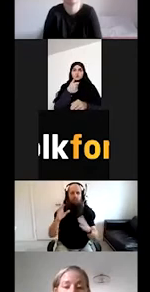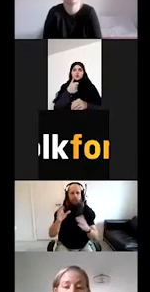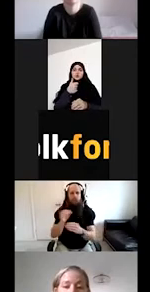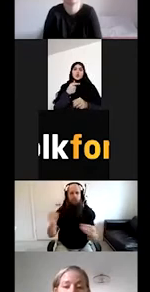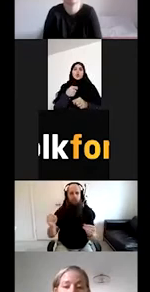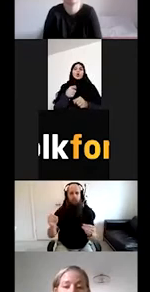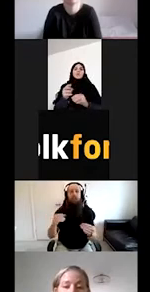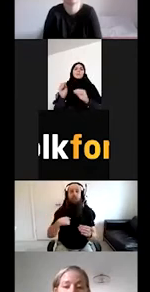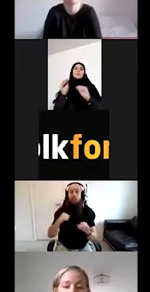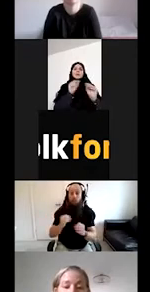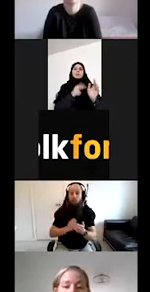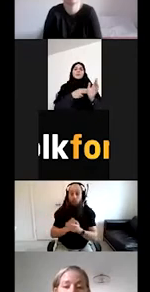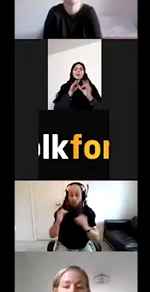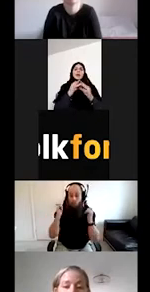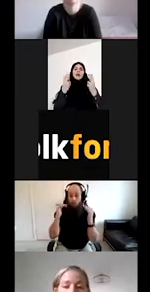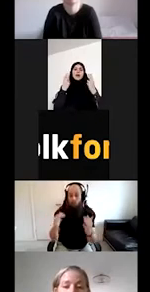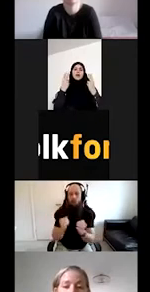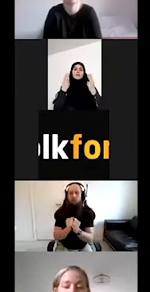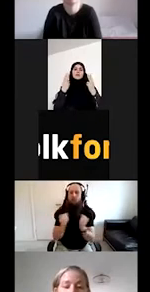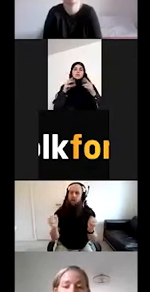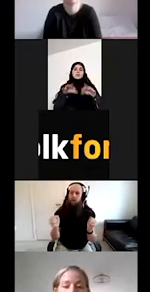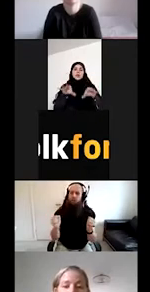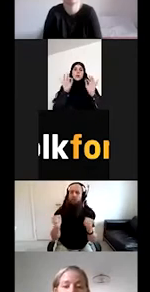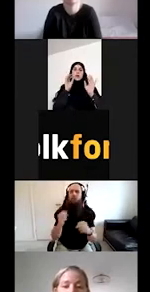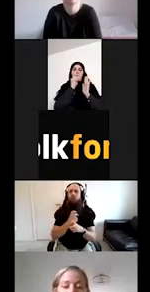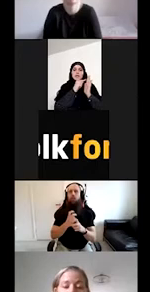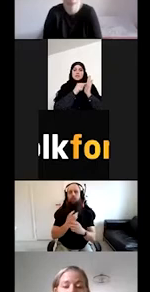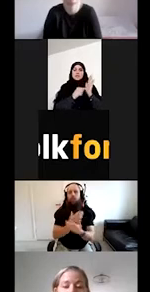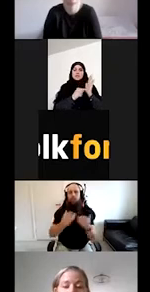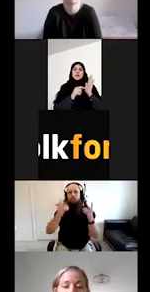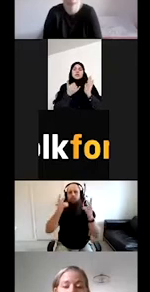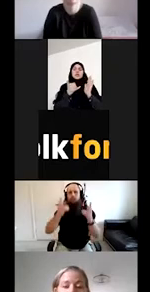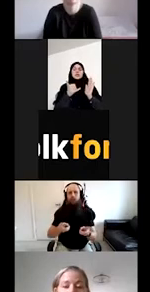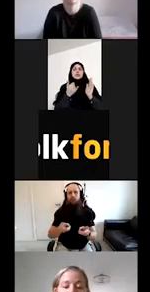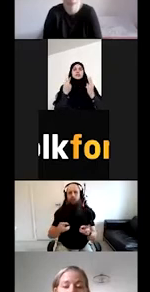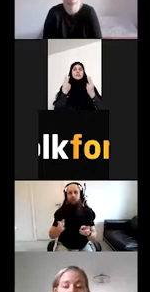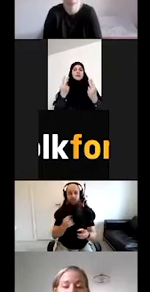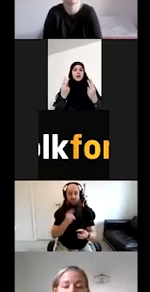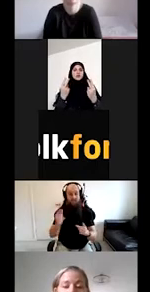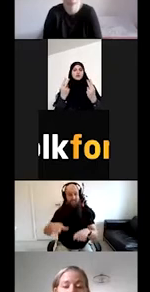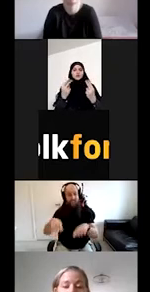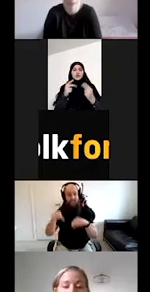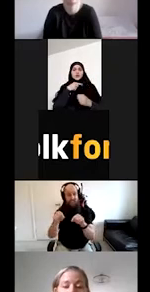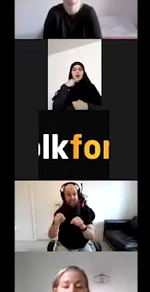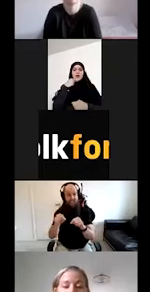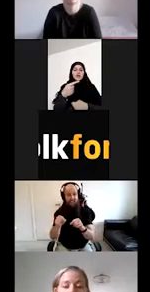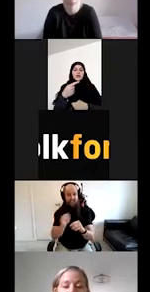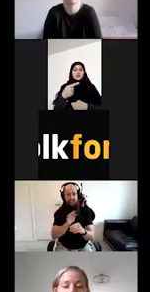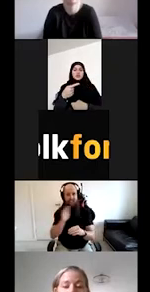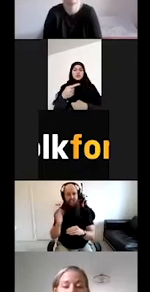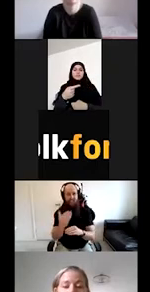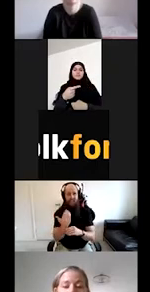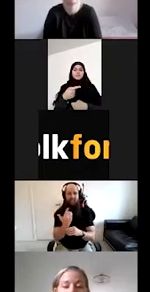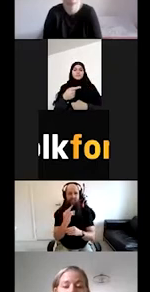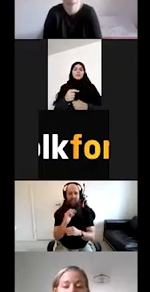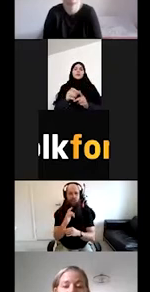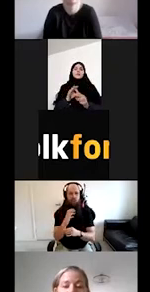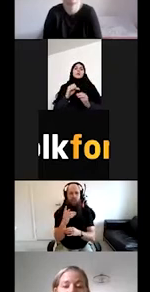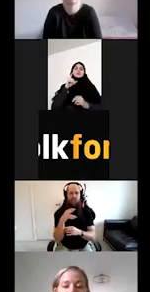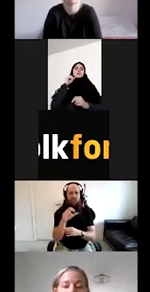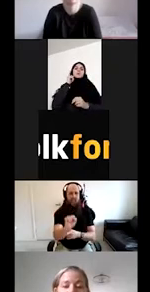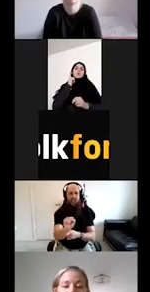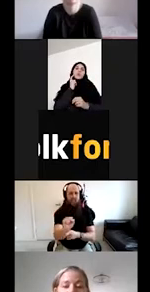through them, but trying to present the findings based on triangulation, which means that